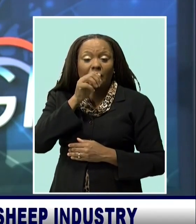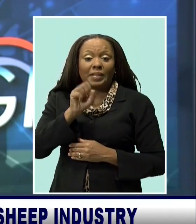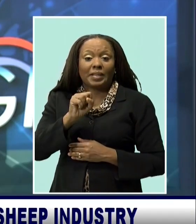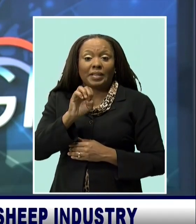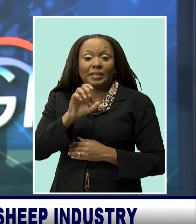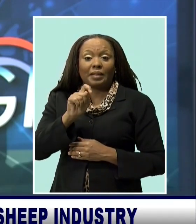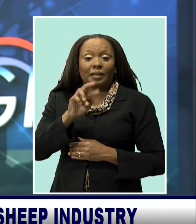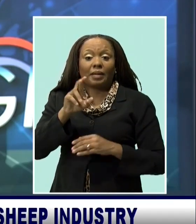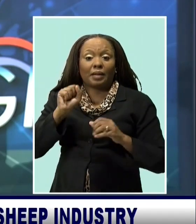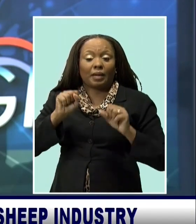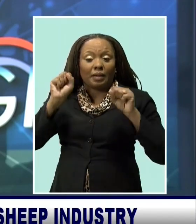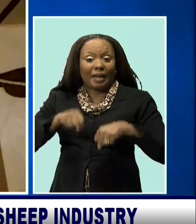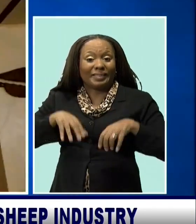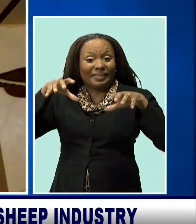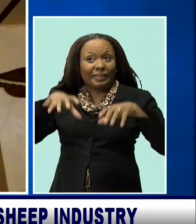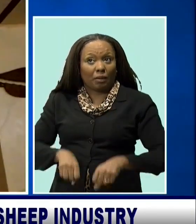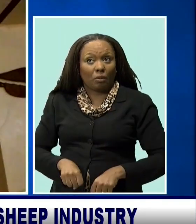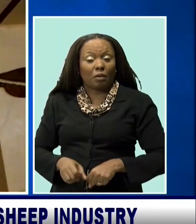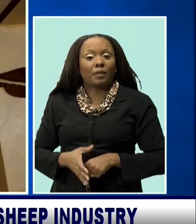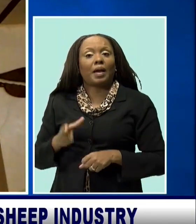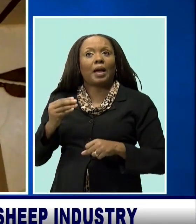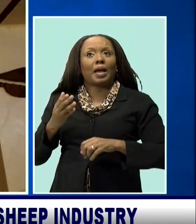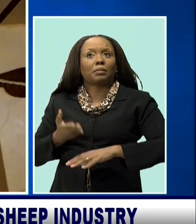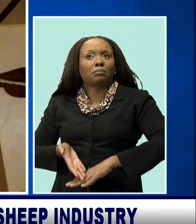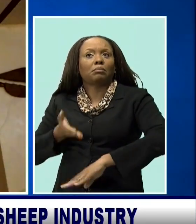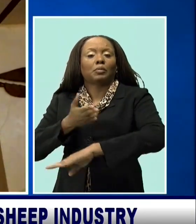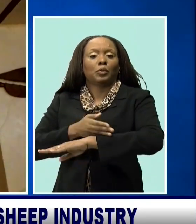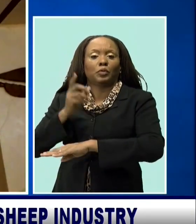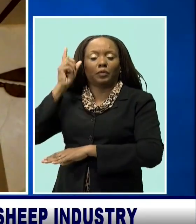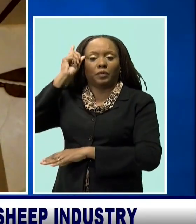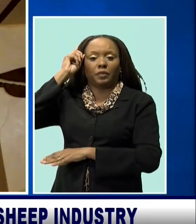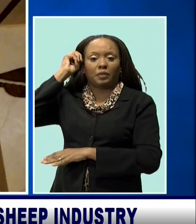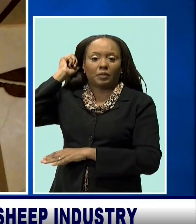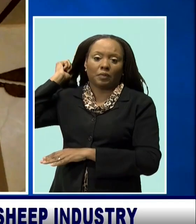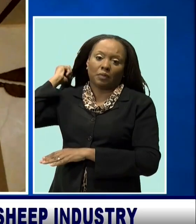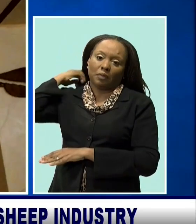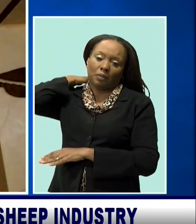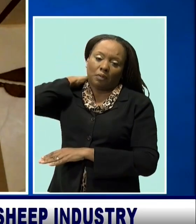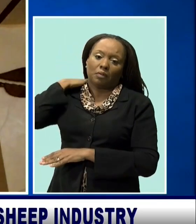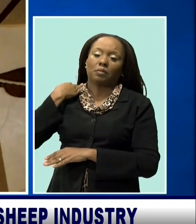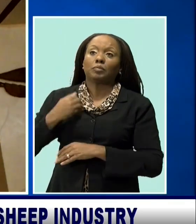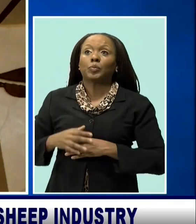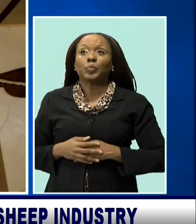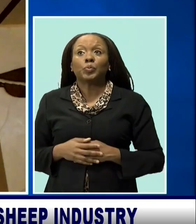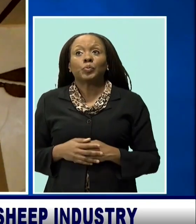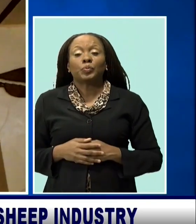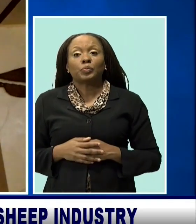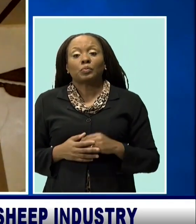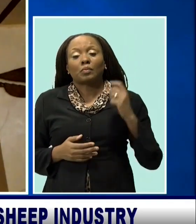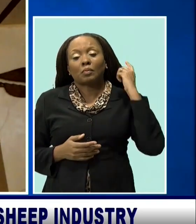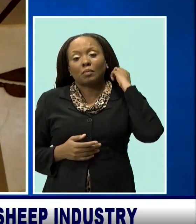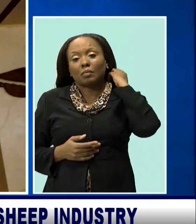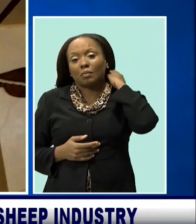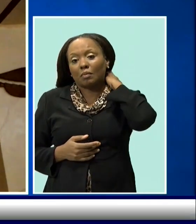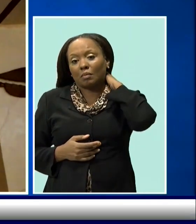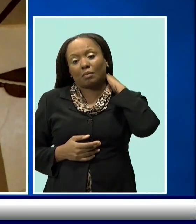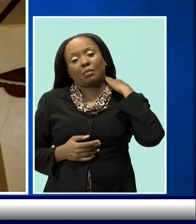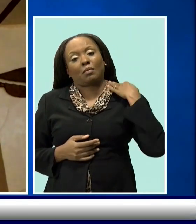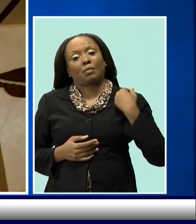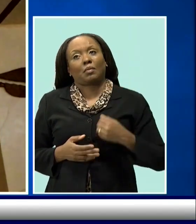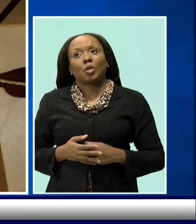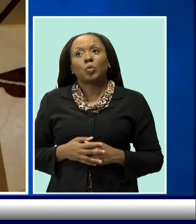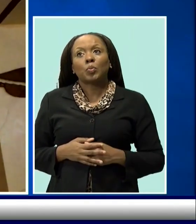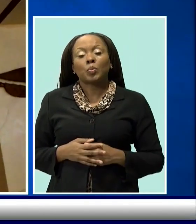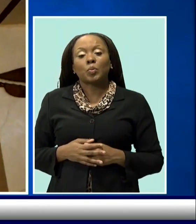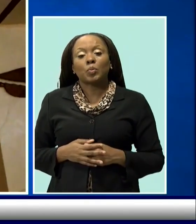up. The idea of the feedlot is that small farmers would not have to rear